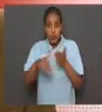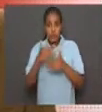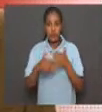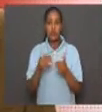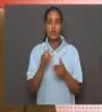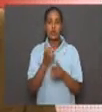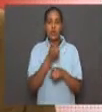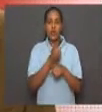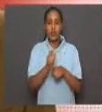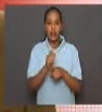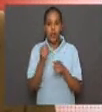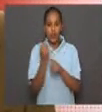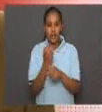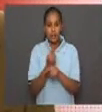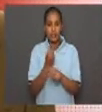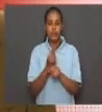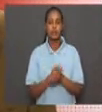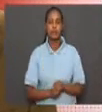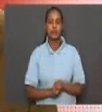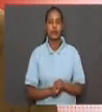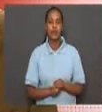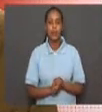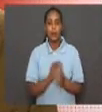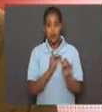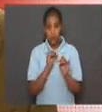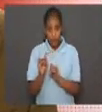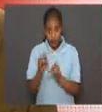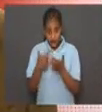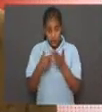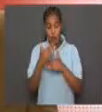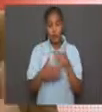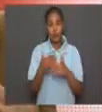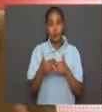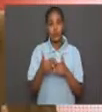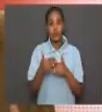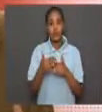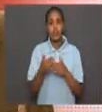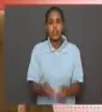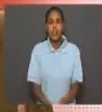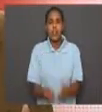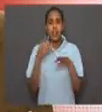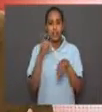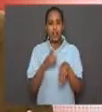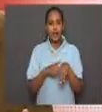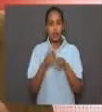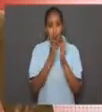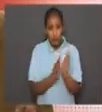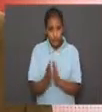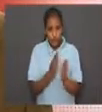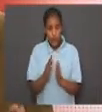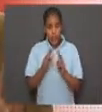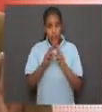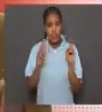of metal occurs. Performing this process several times produces